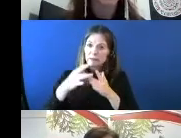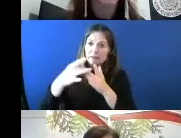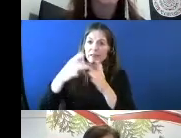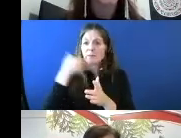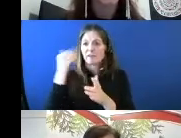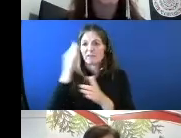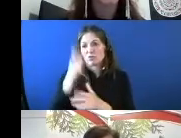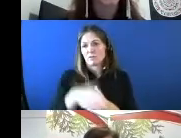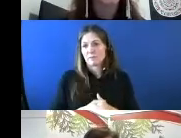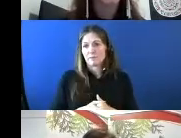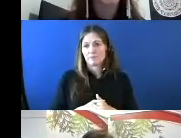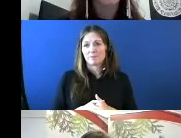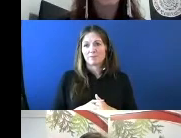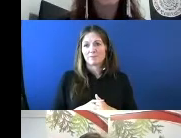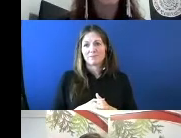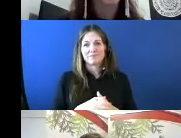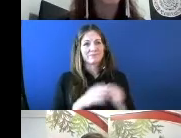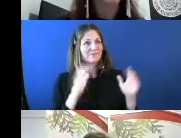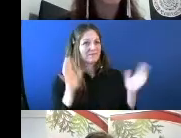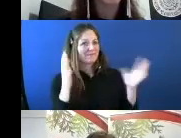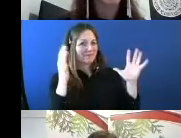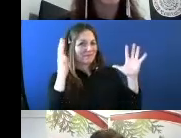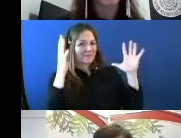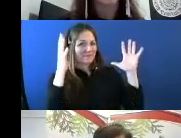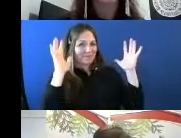And I guess that's amazing. We're